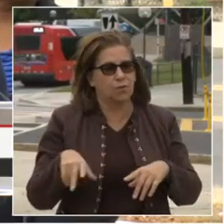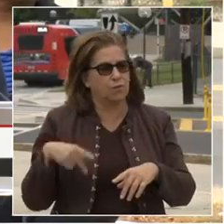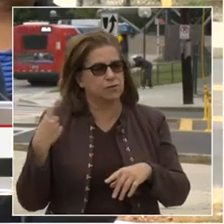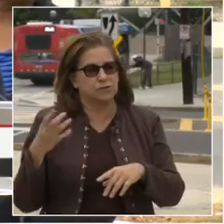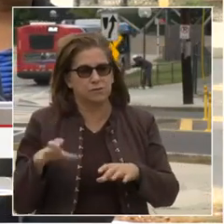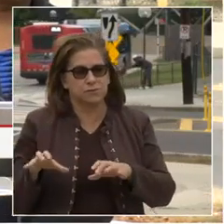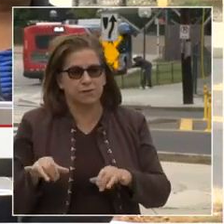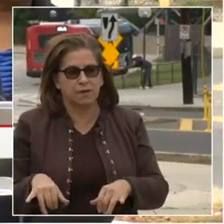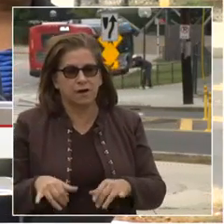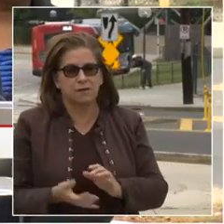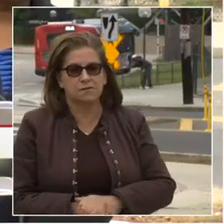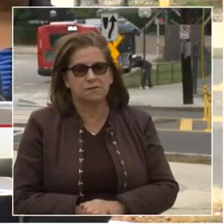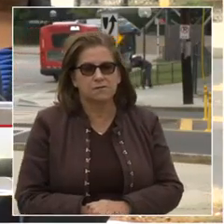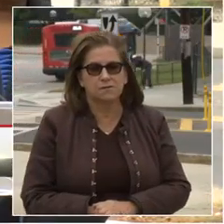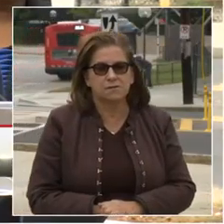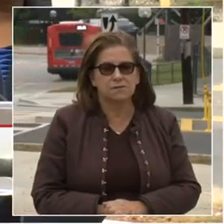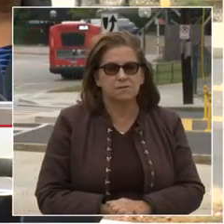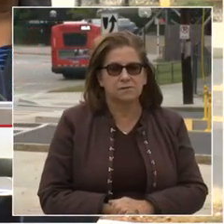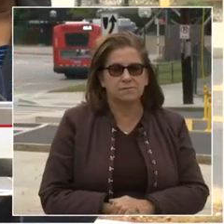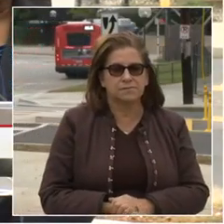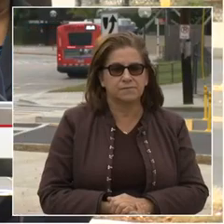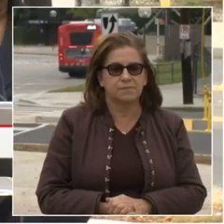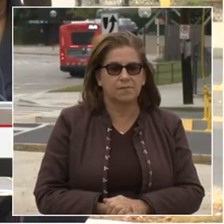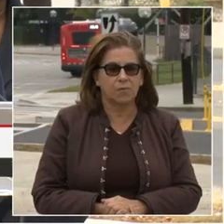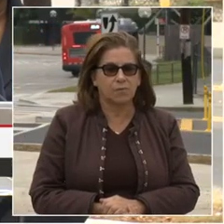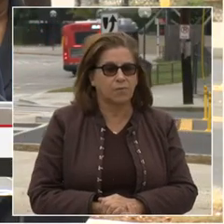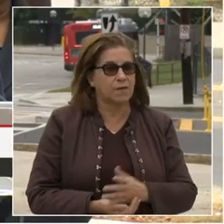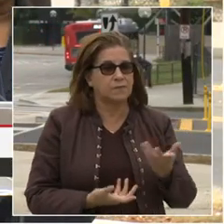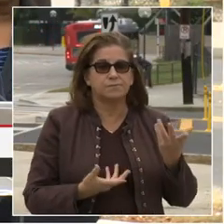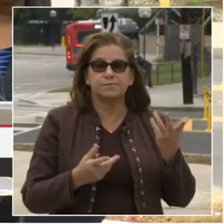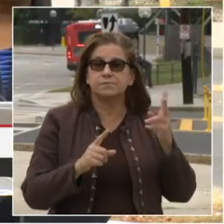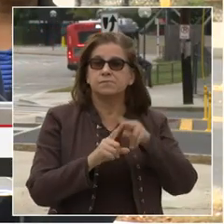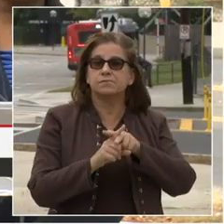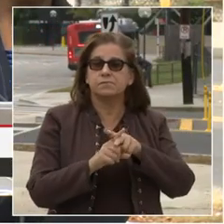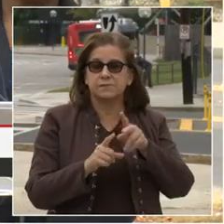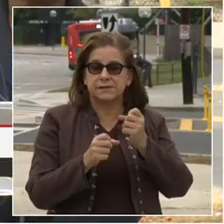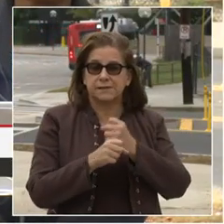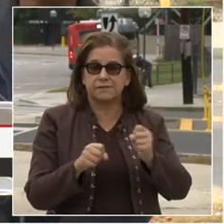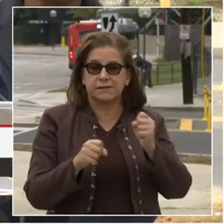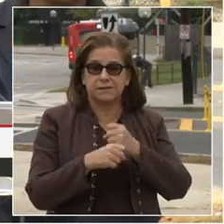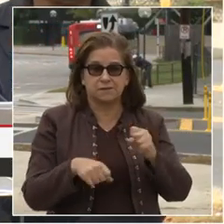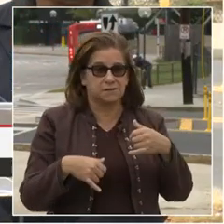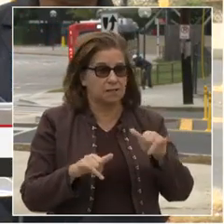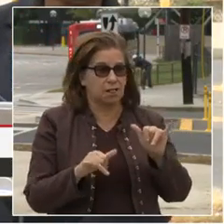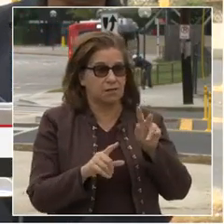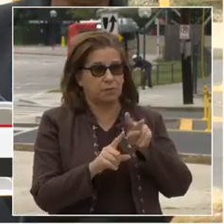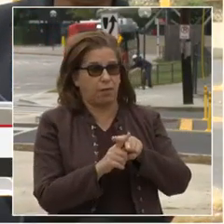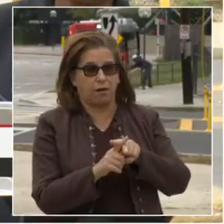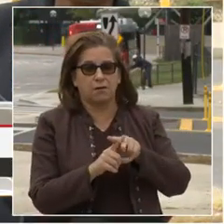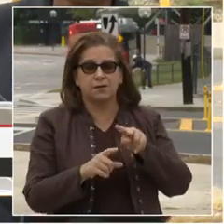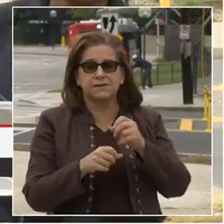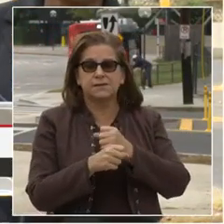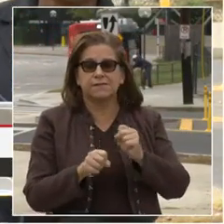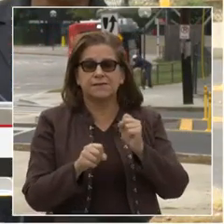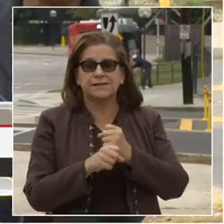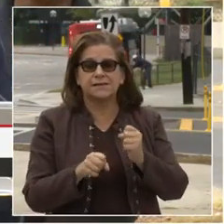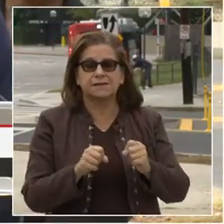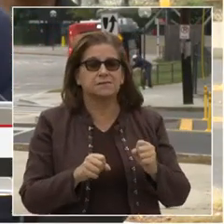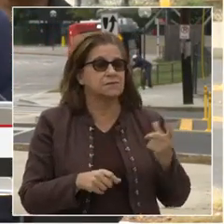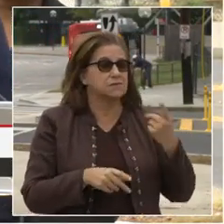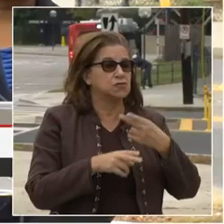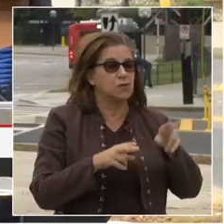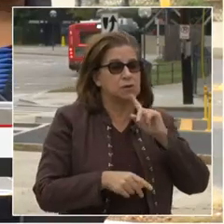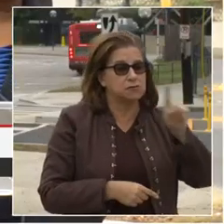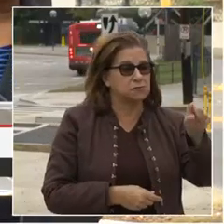is, will these safety things that they're asking for actually get done? The short answer to that question is yes, they will get